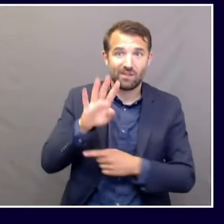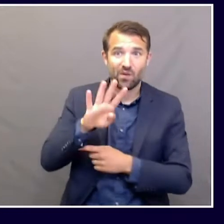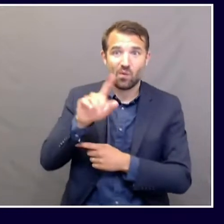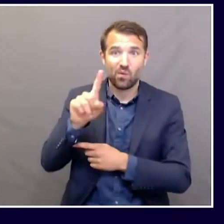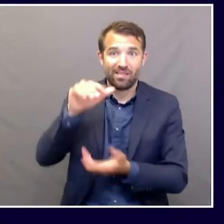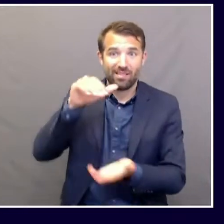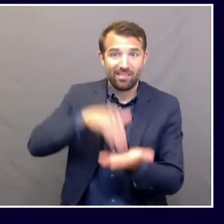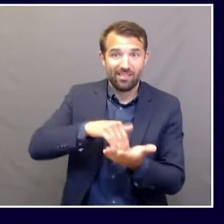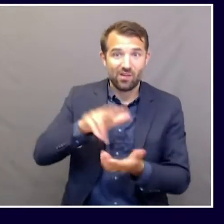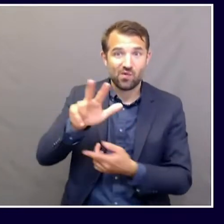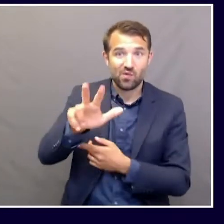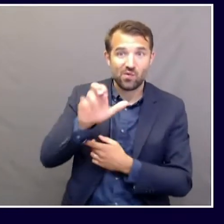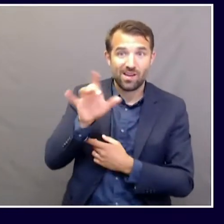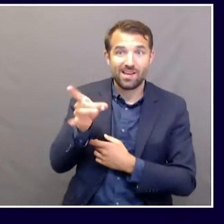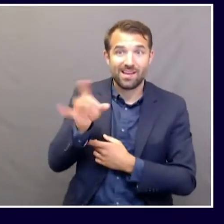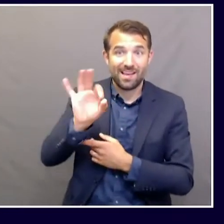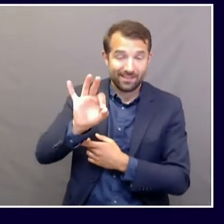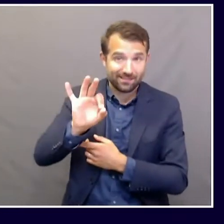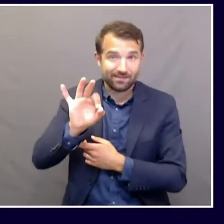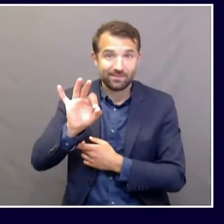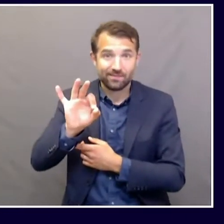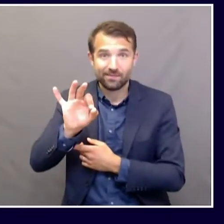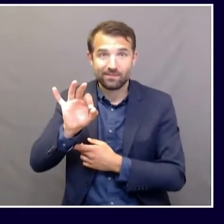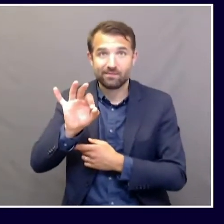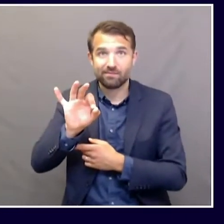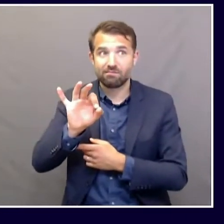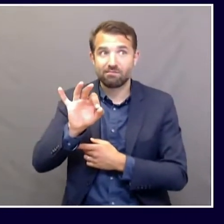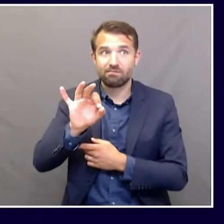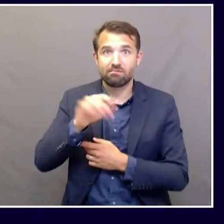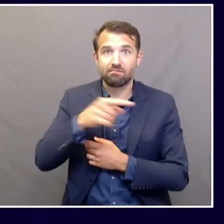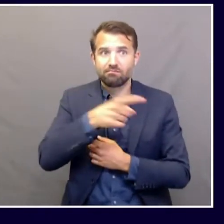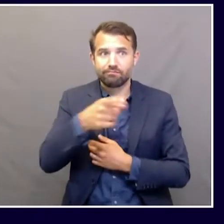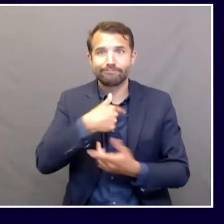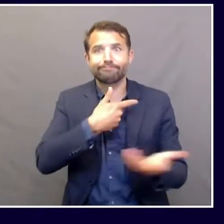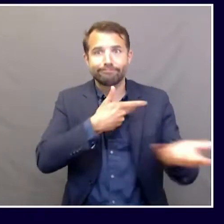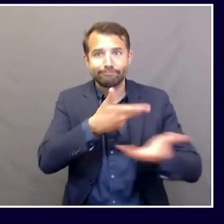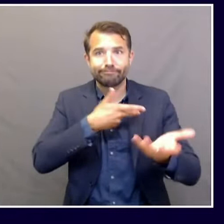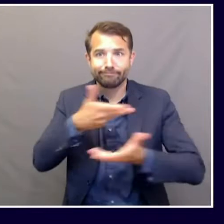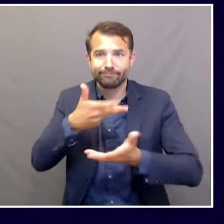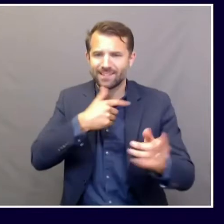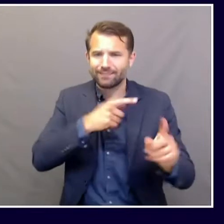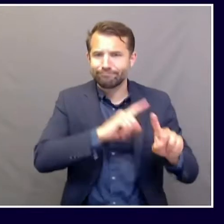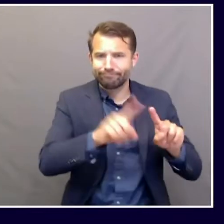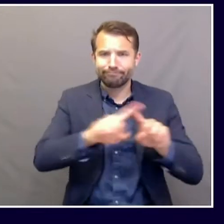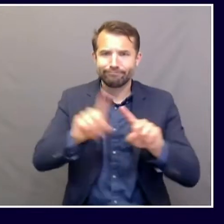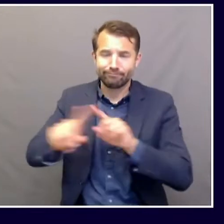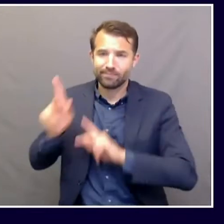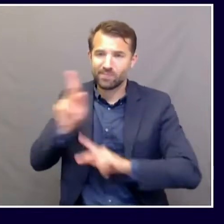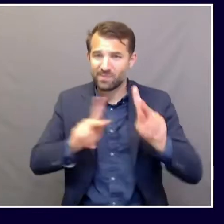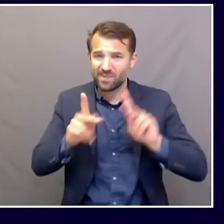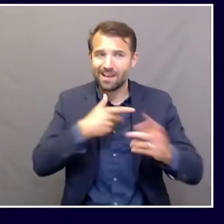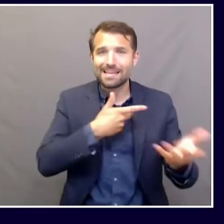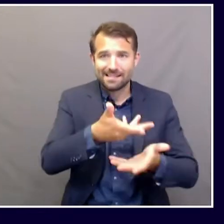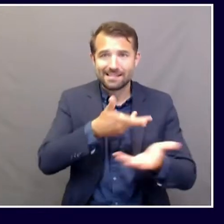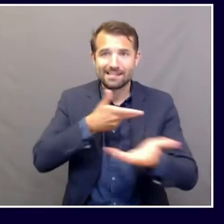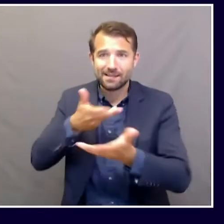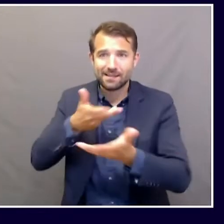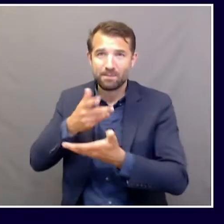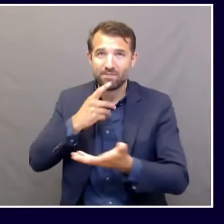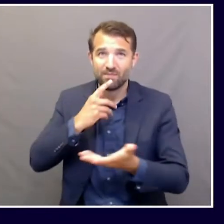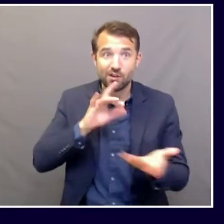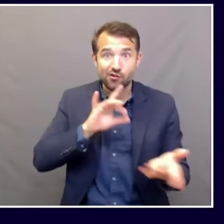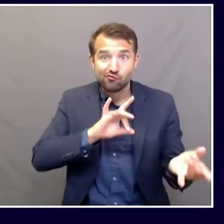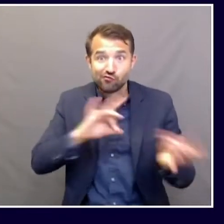41,389 unique encounters, meaning talk to people on different occasions, either providing crisis counseling